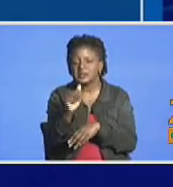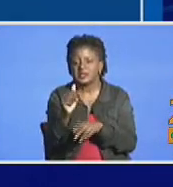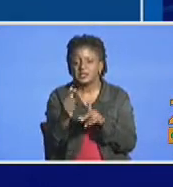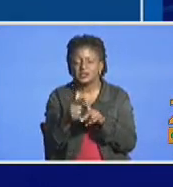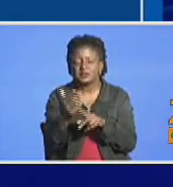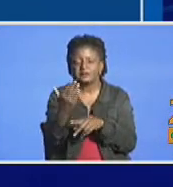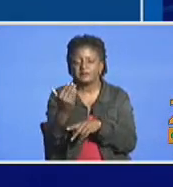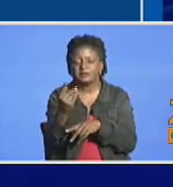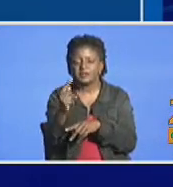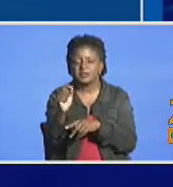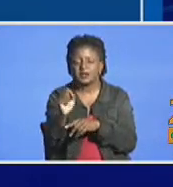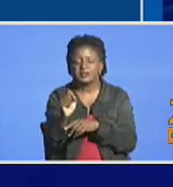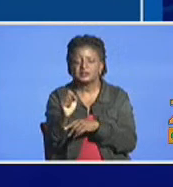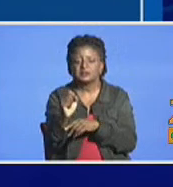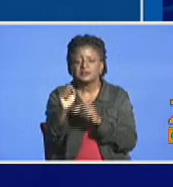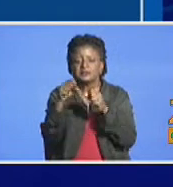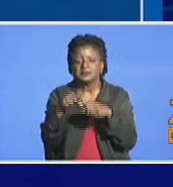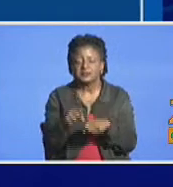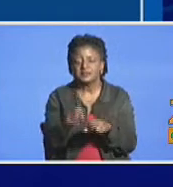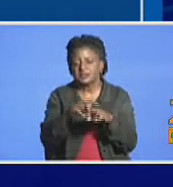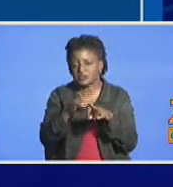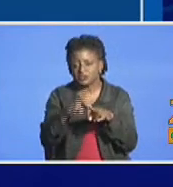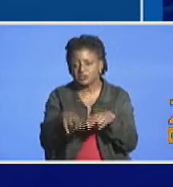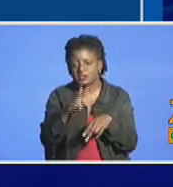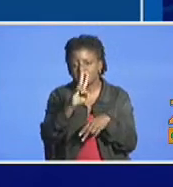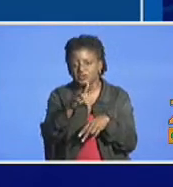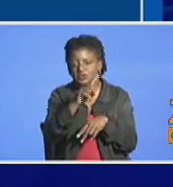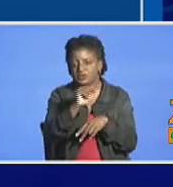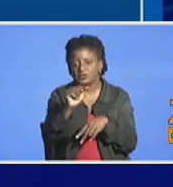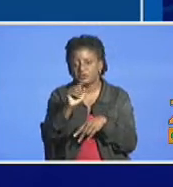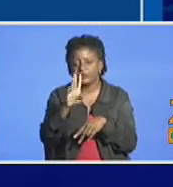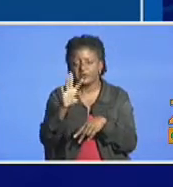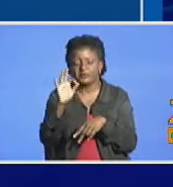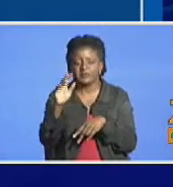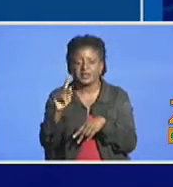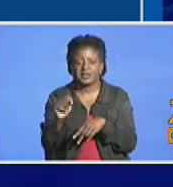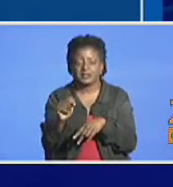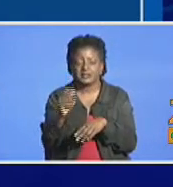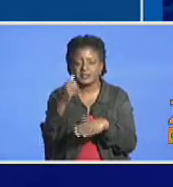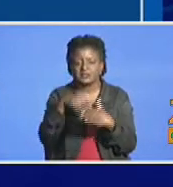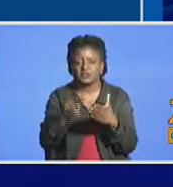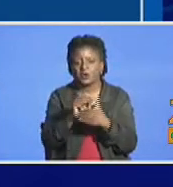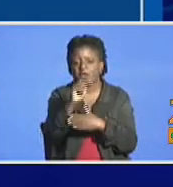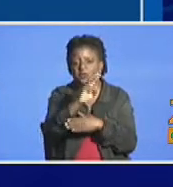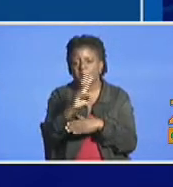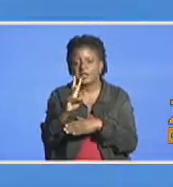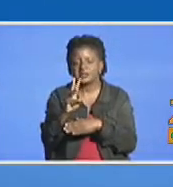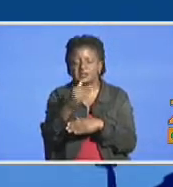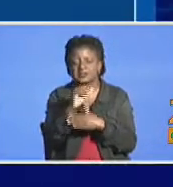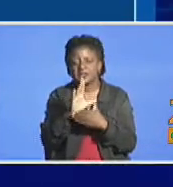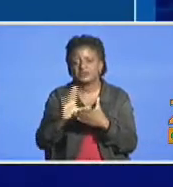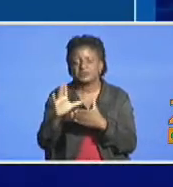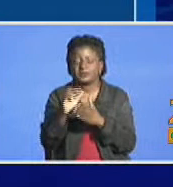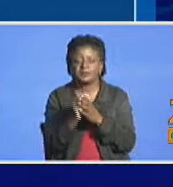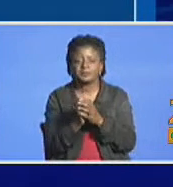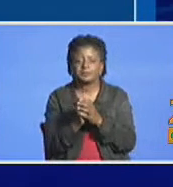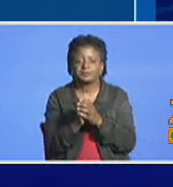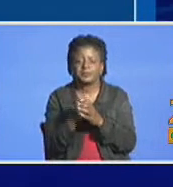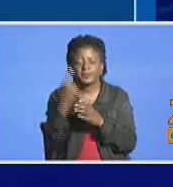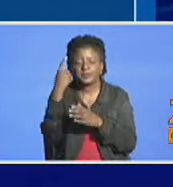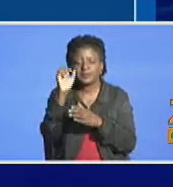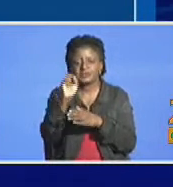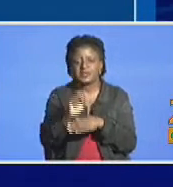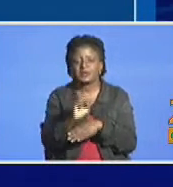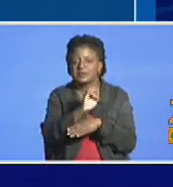2 to 4 feet. Low tide on Friday will take place at 10:35 in the morning, with your high tide at 4:53 in the afternoon. In the